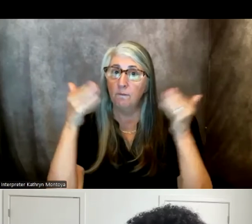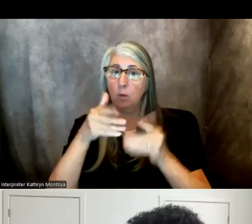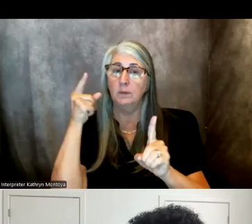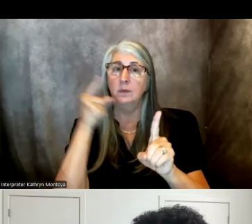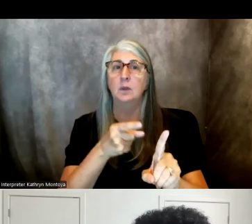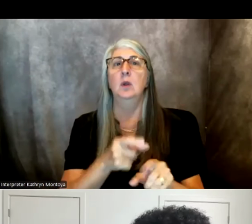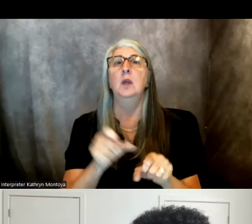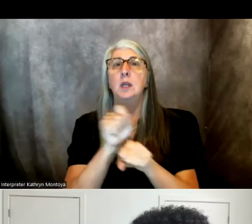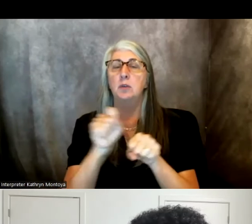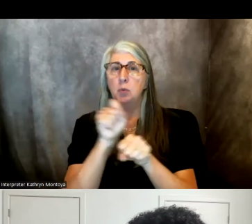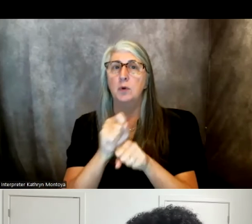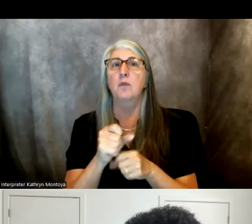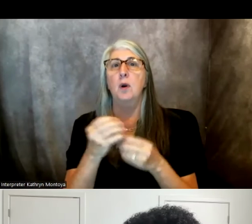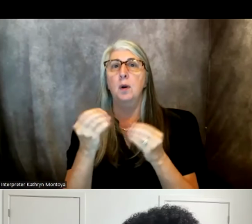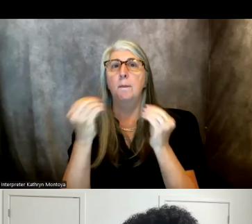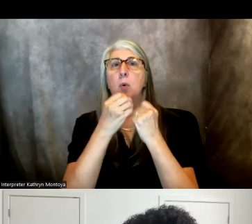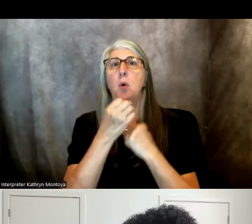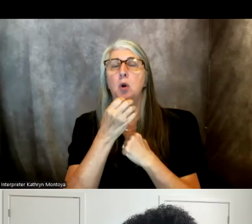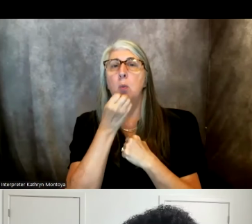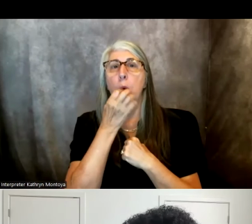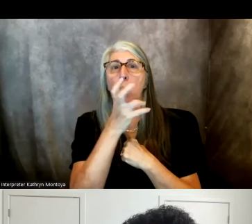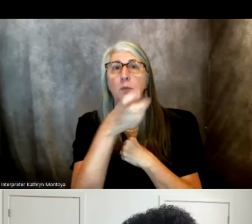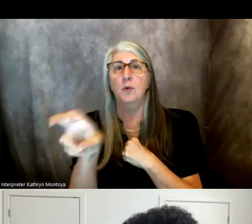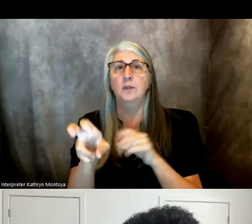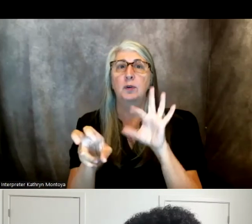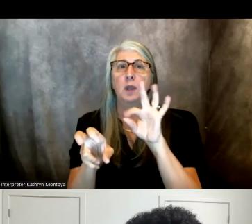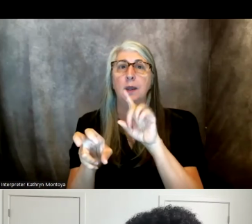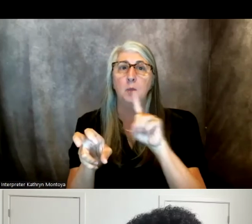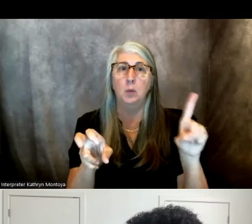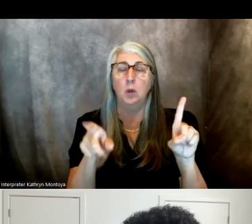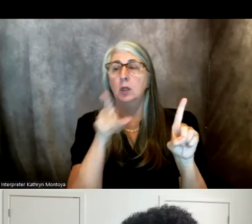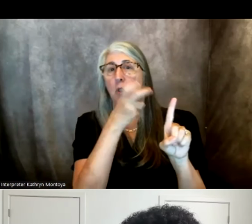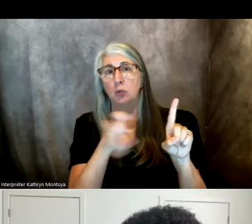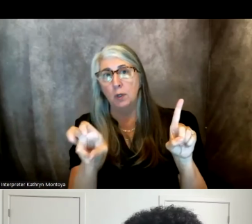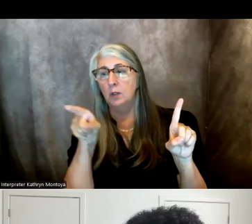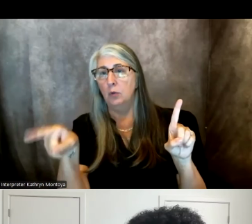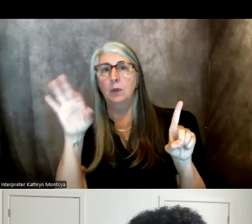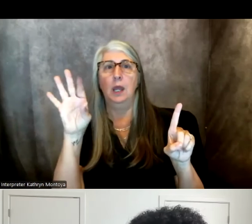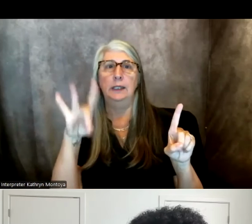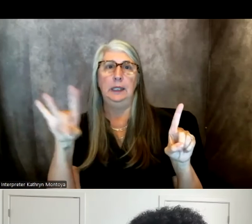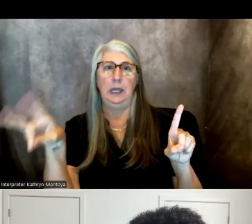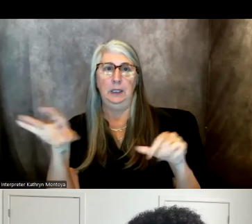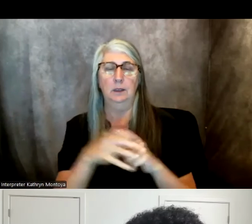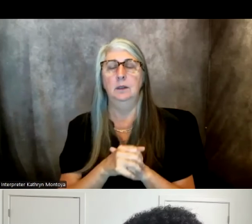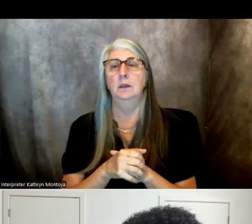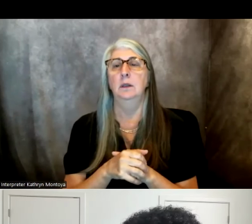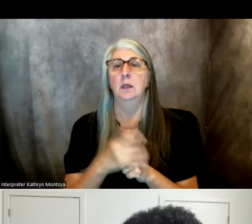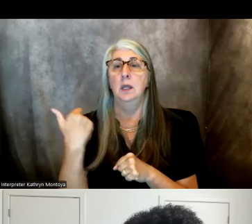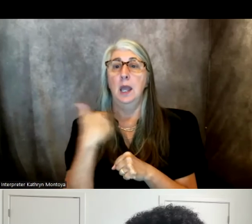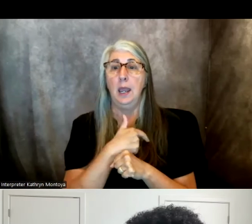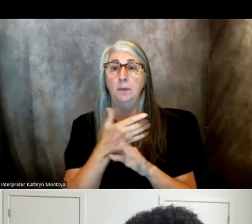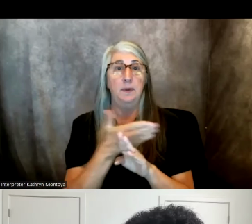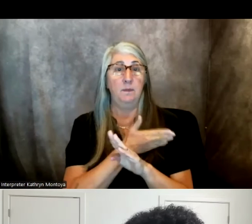warm transfers from 911 to 988. And we landed on that focus because ahead of this pilot, we learned that it's